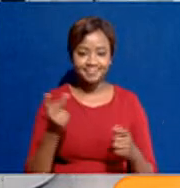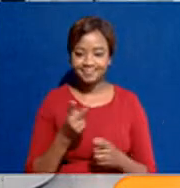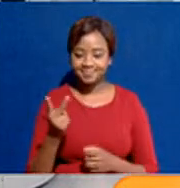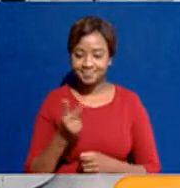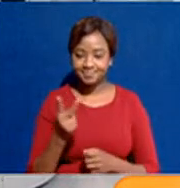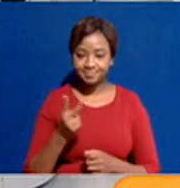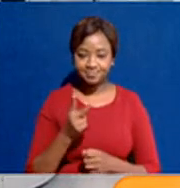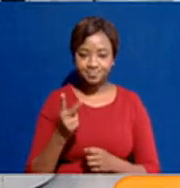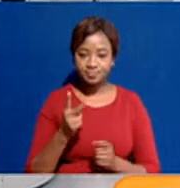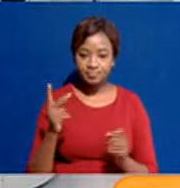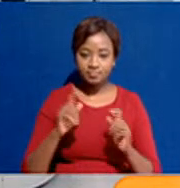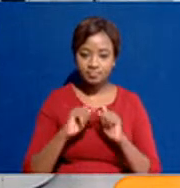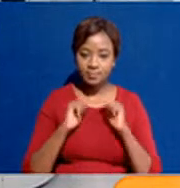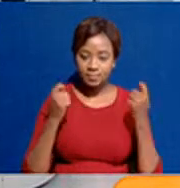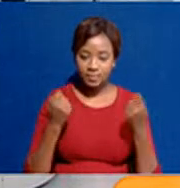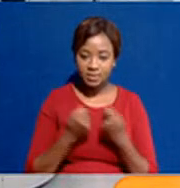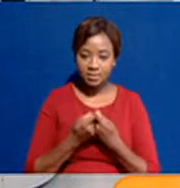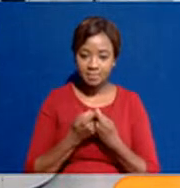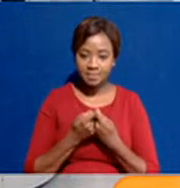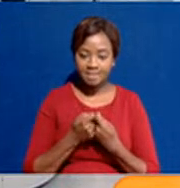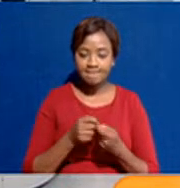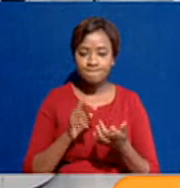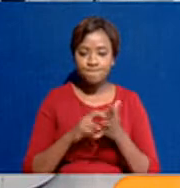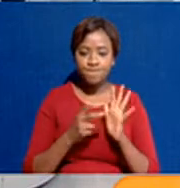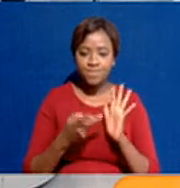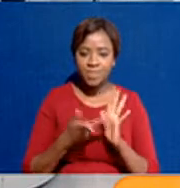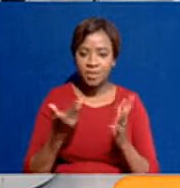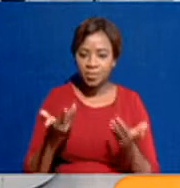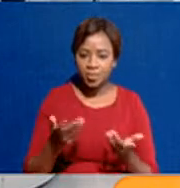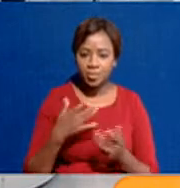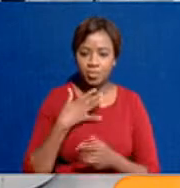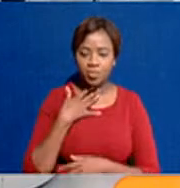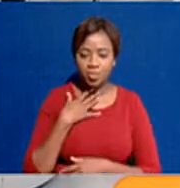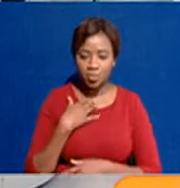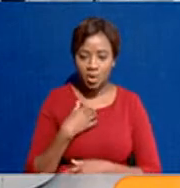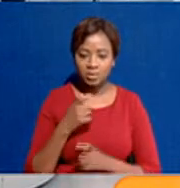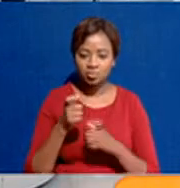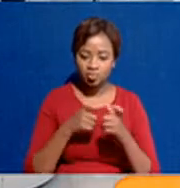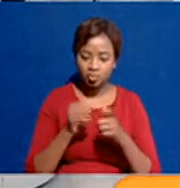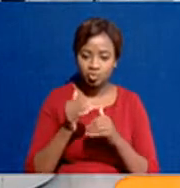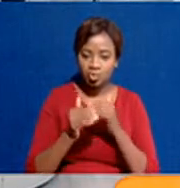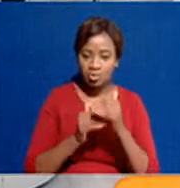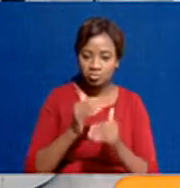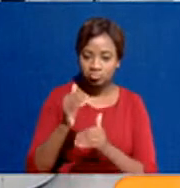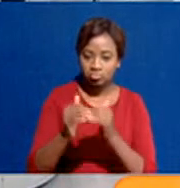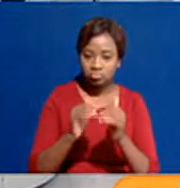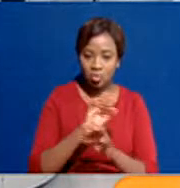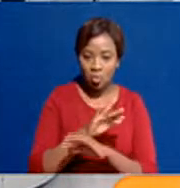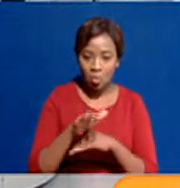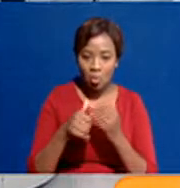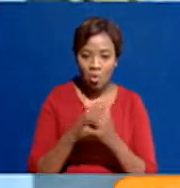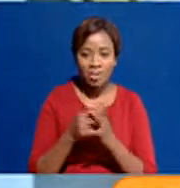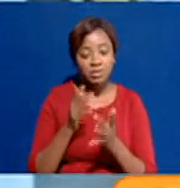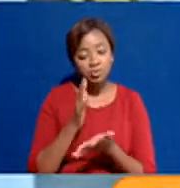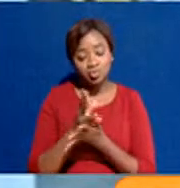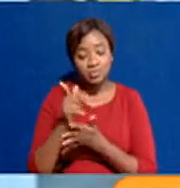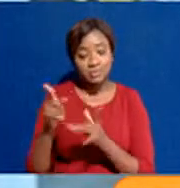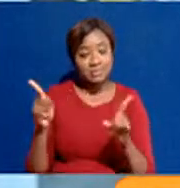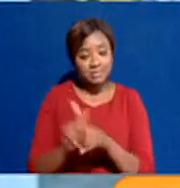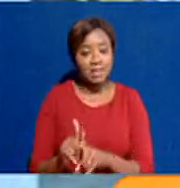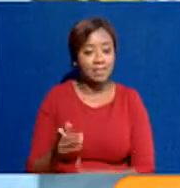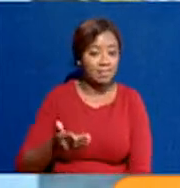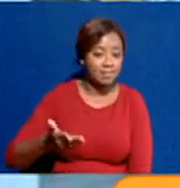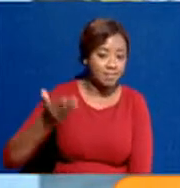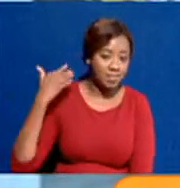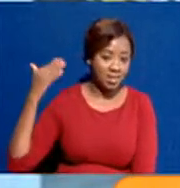in the selection team. So you want to control the process. So it's just another way of doing it the old way.